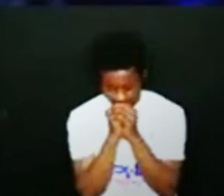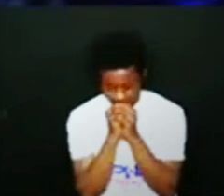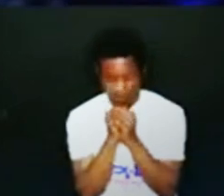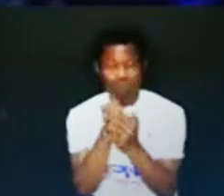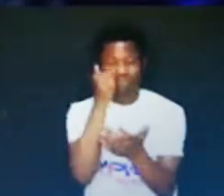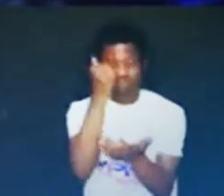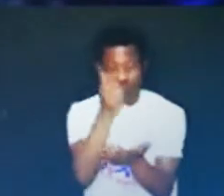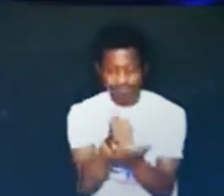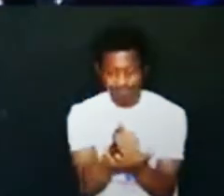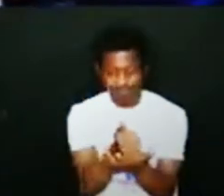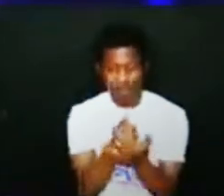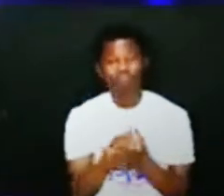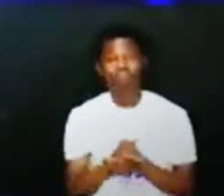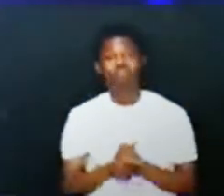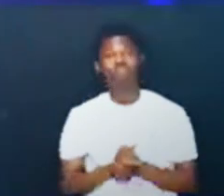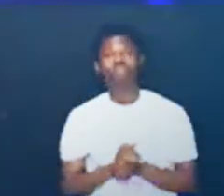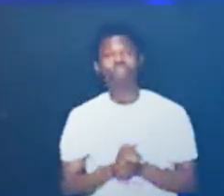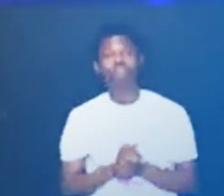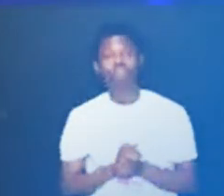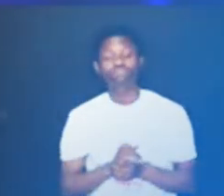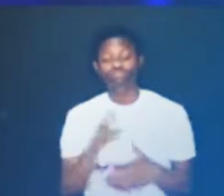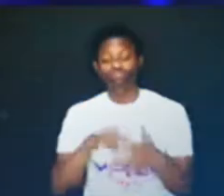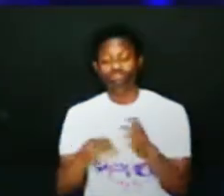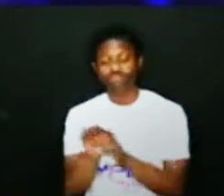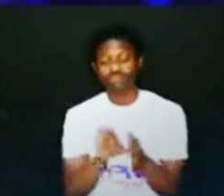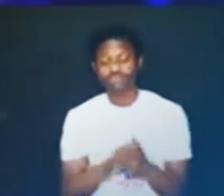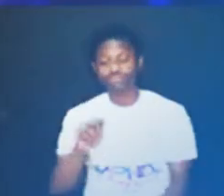Amen. Amen. Genesis